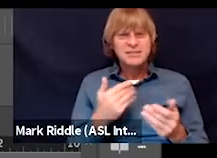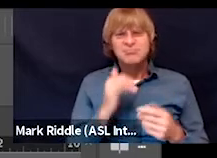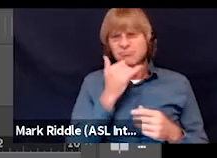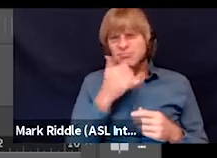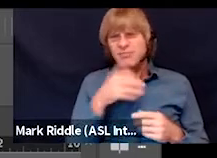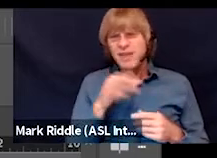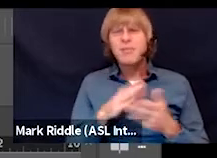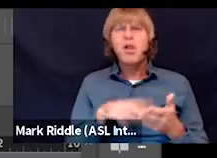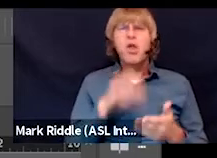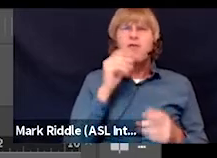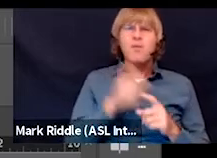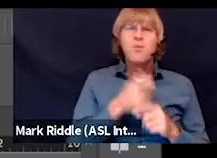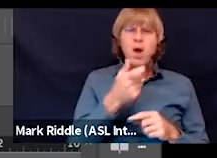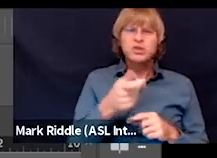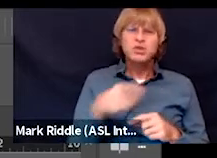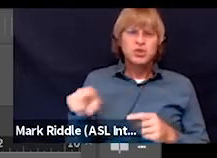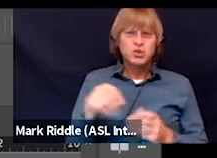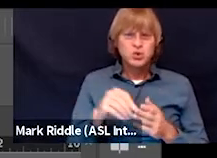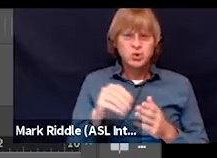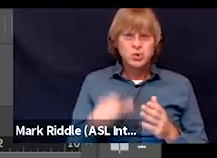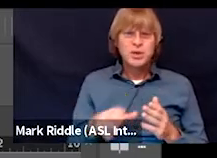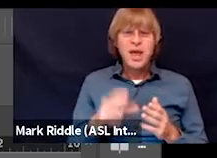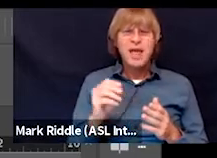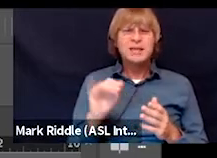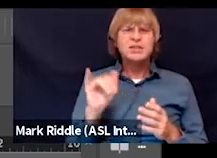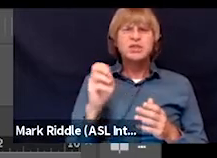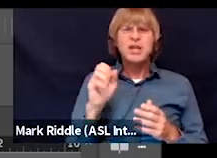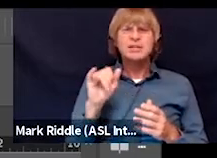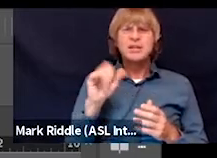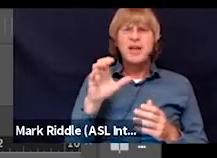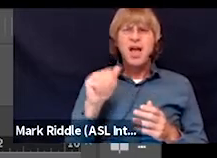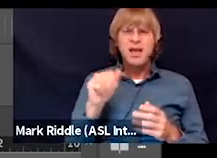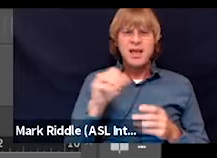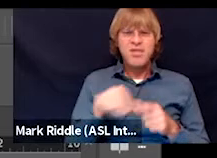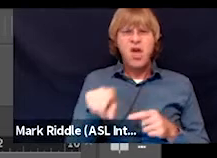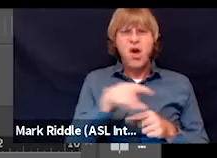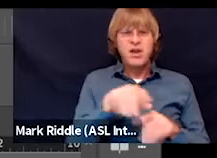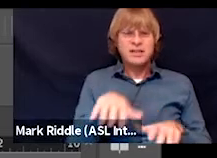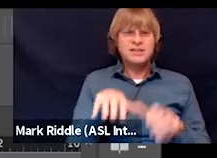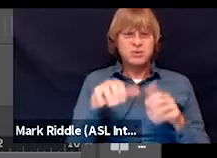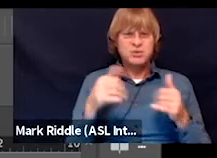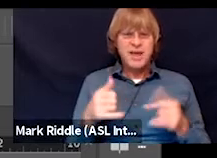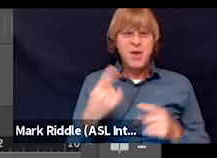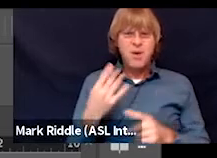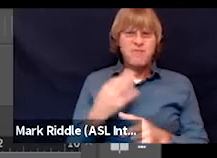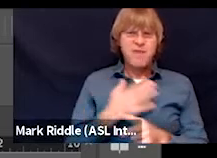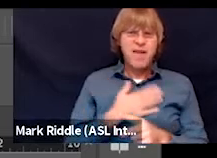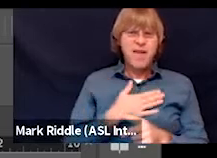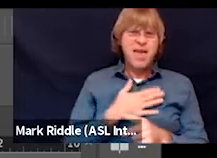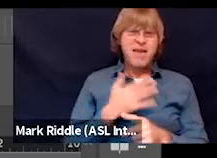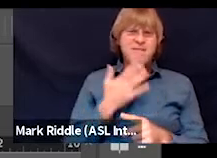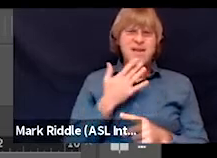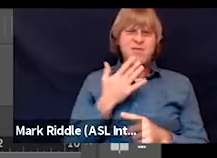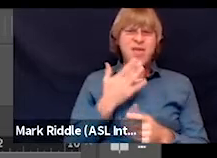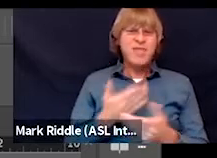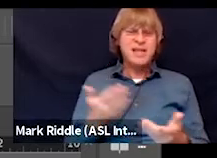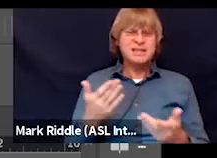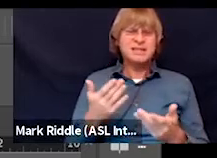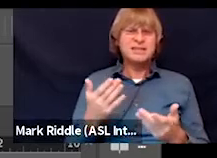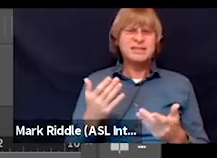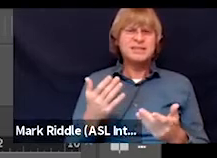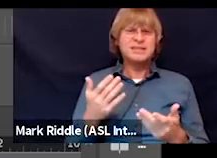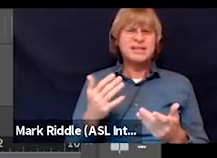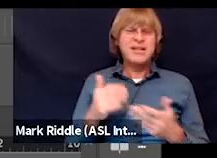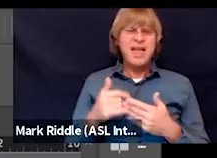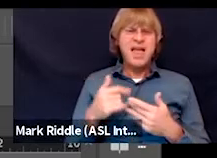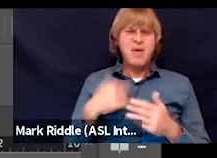I learned from watching students, and Jessica Sewer is in the audience today. And one of my favorite things I'm